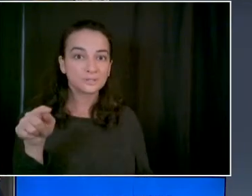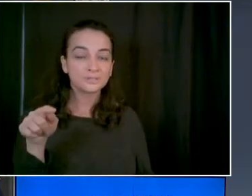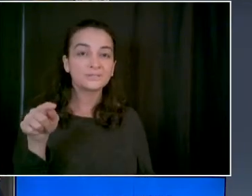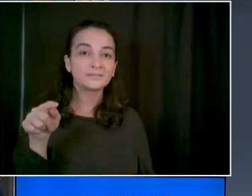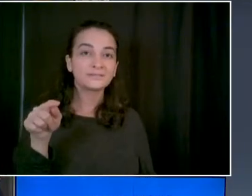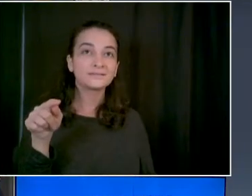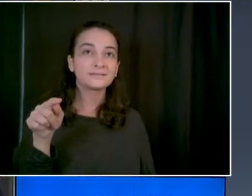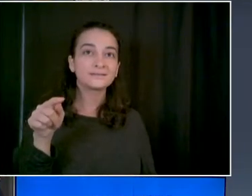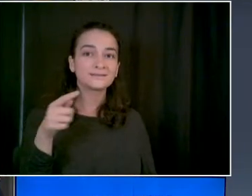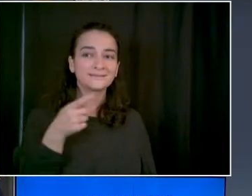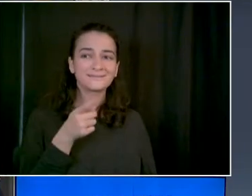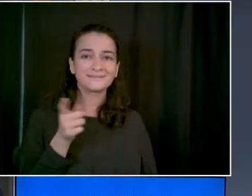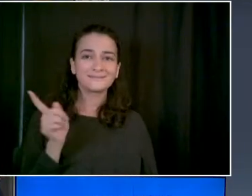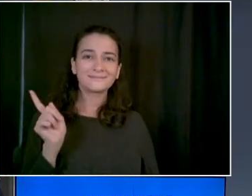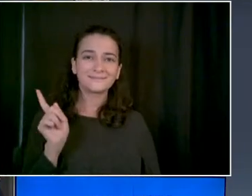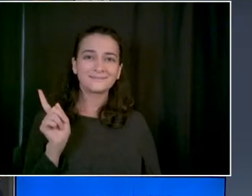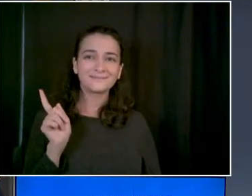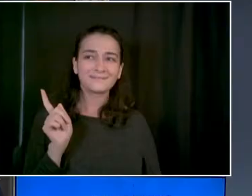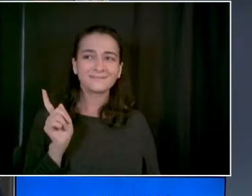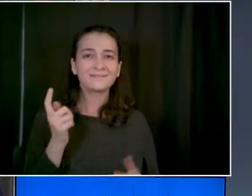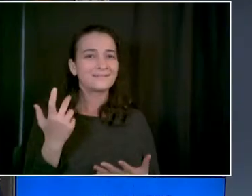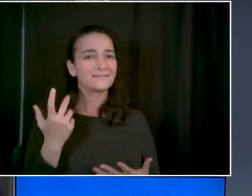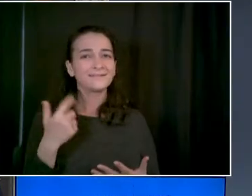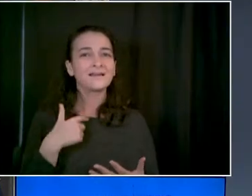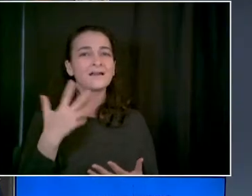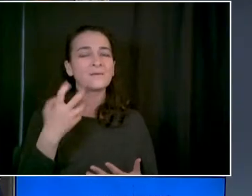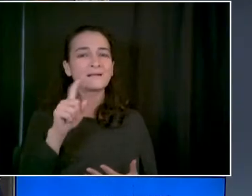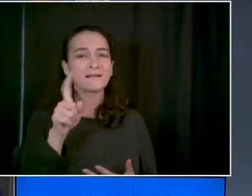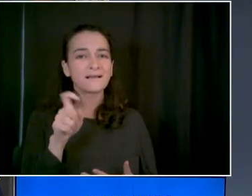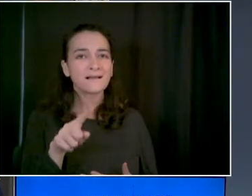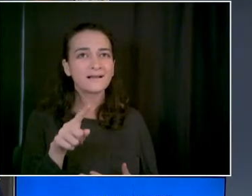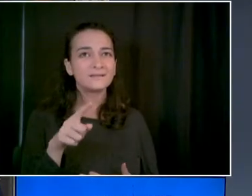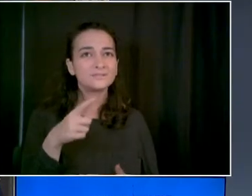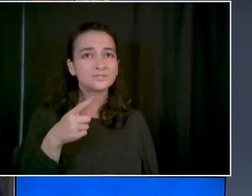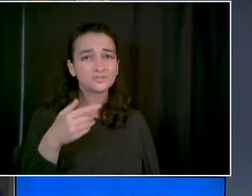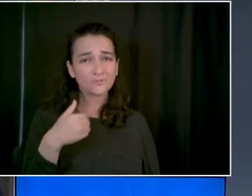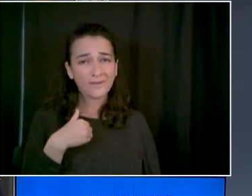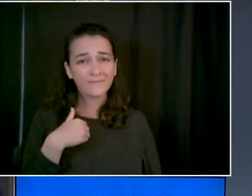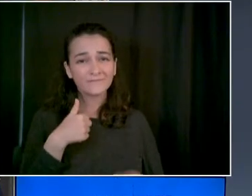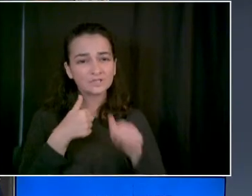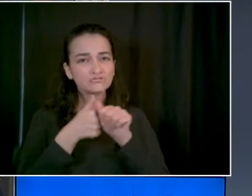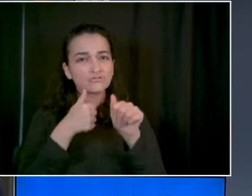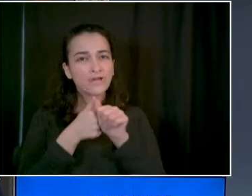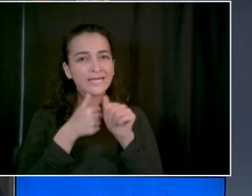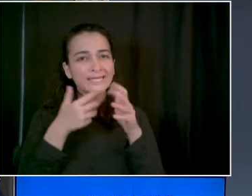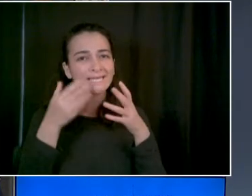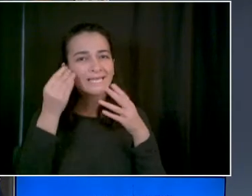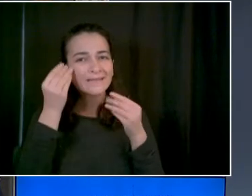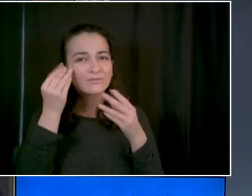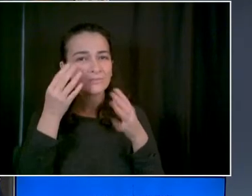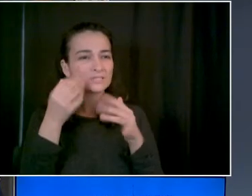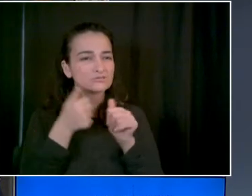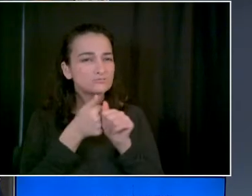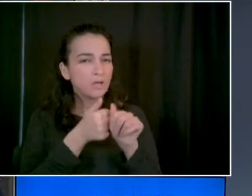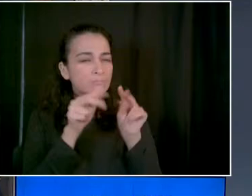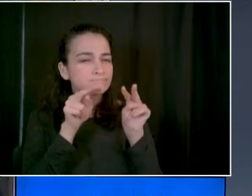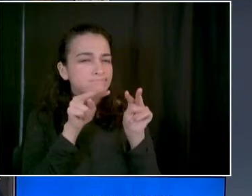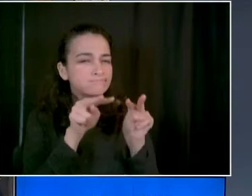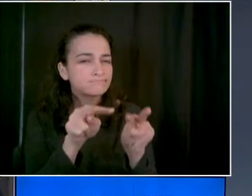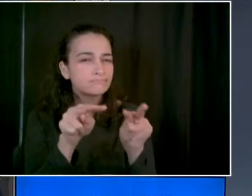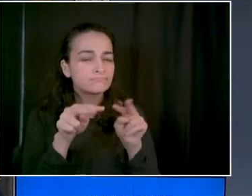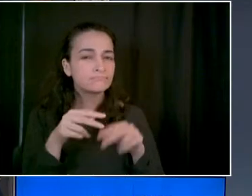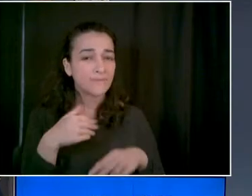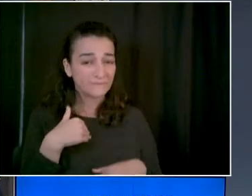is there more tracking that you guys are doing with this? And when you guys do see something like this, you know, what are the next steps? Are you guys worried about? Is this a lot?